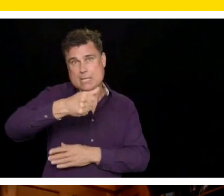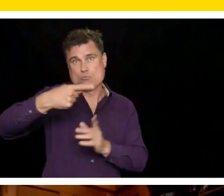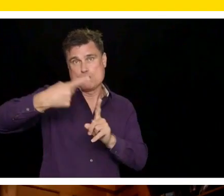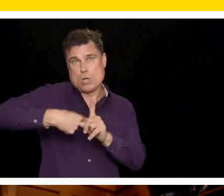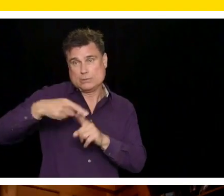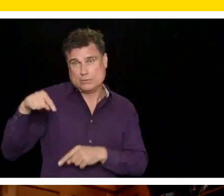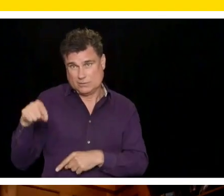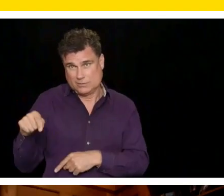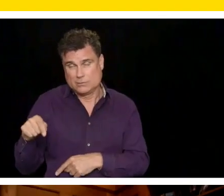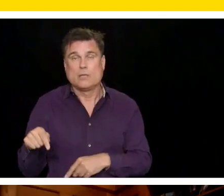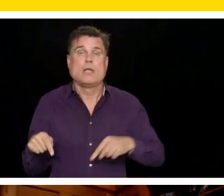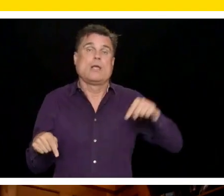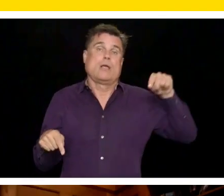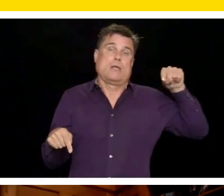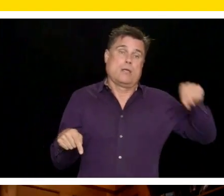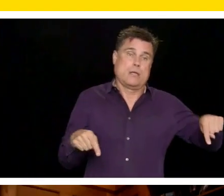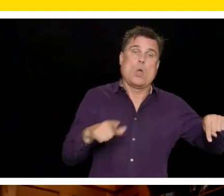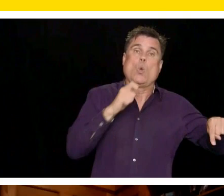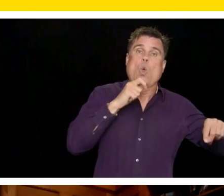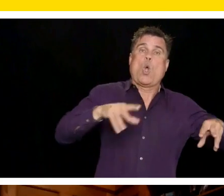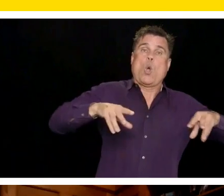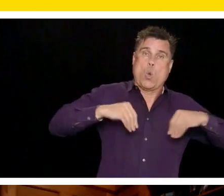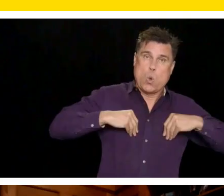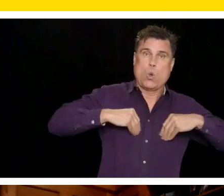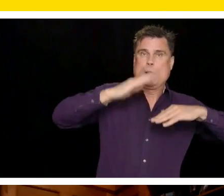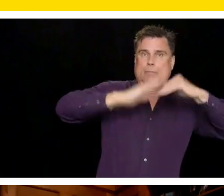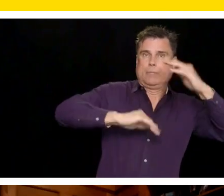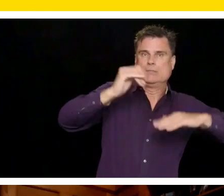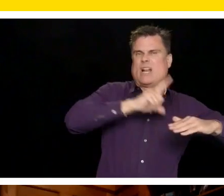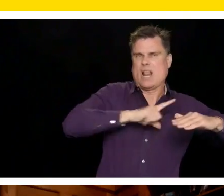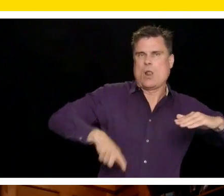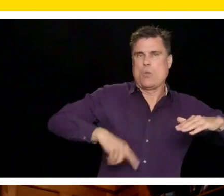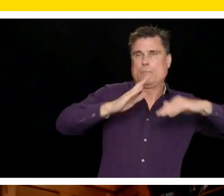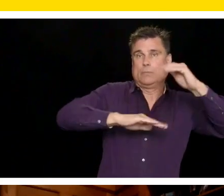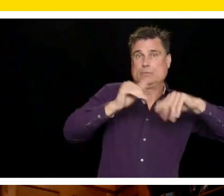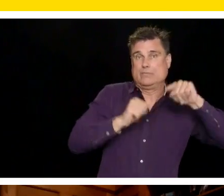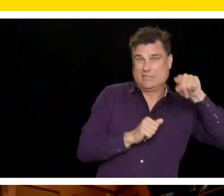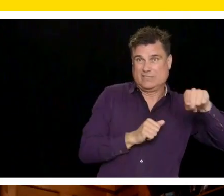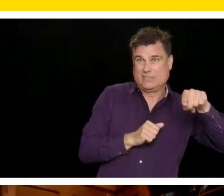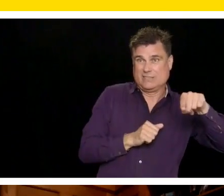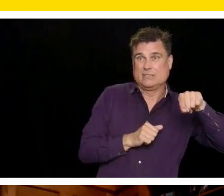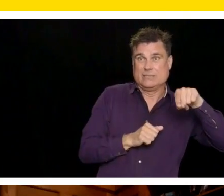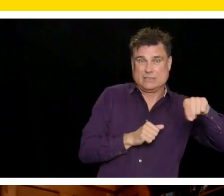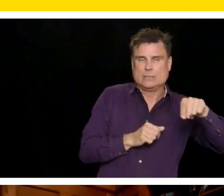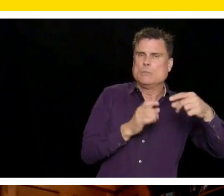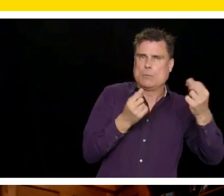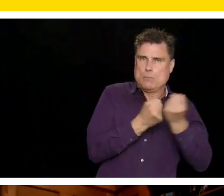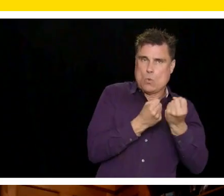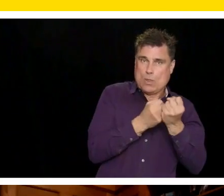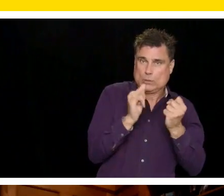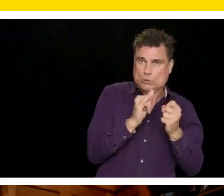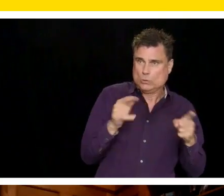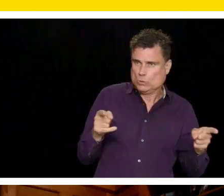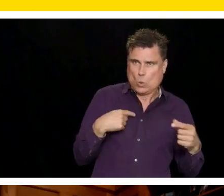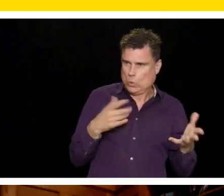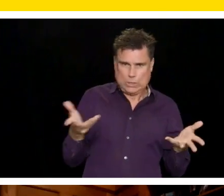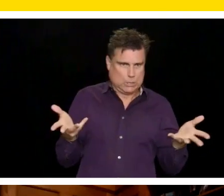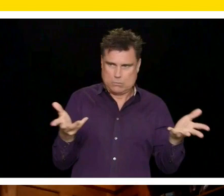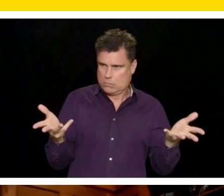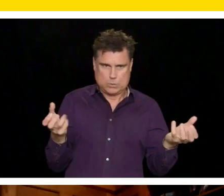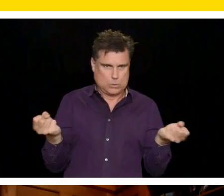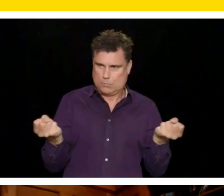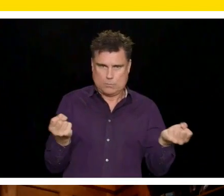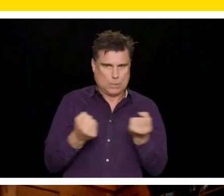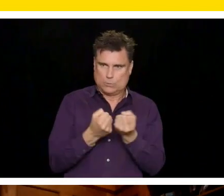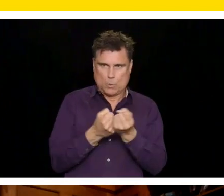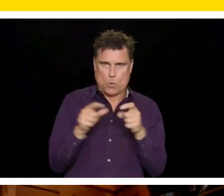ourselves, and we were lucky enough to have our landlord apply for the secret benefit, and we were eligible, but unfortunately we didn't